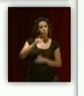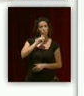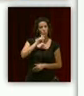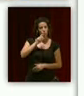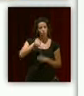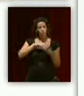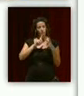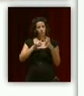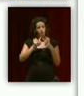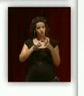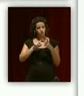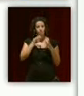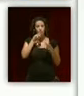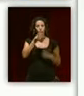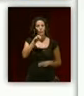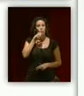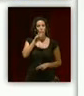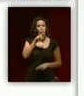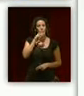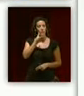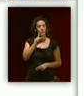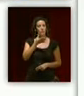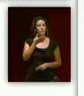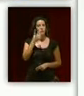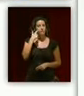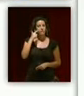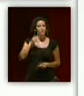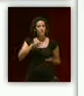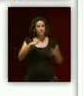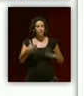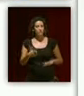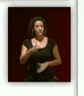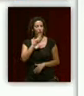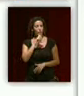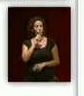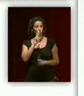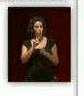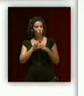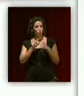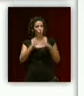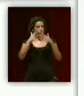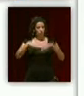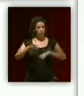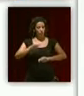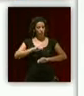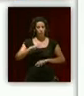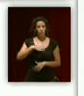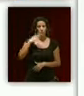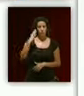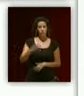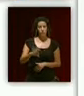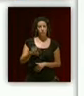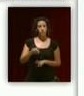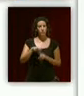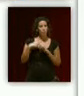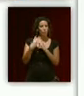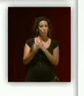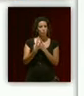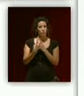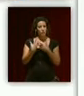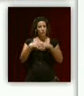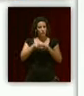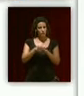assistive robot. I will talk about this robot first of all, then I will move on to the explanation of the